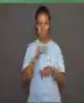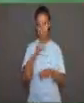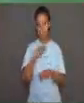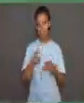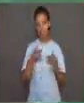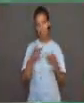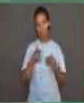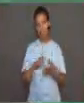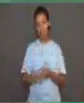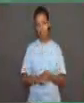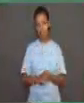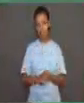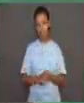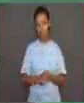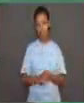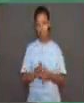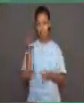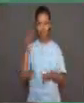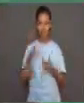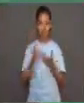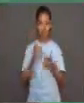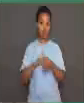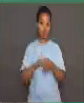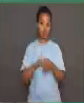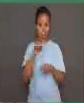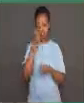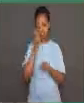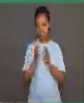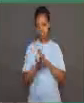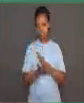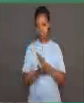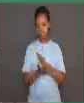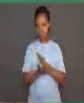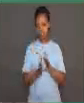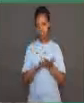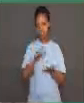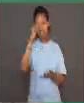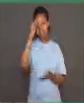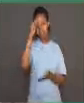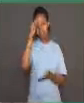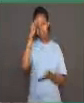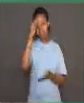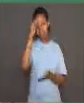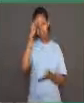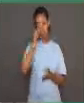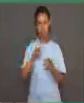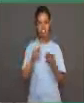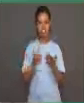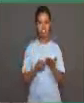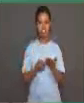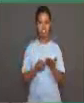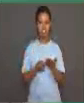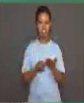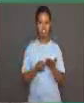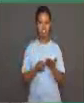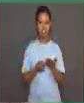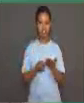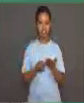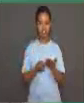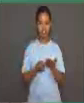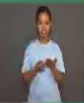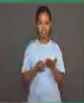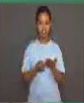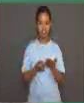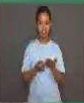races. In our last few lessons, we have been learning about the factors that